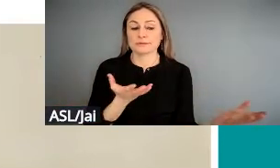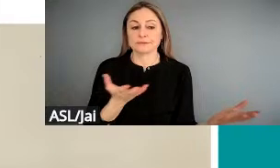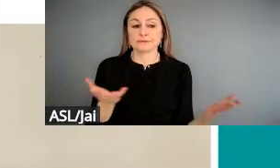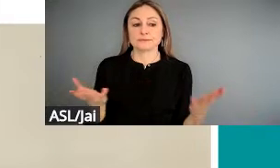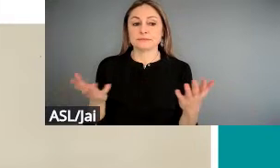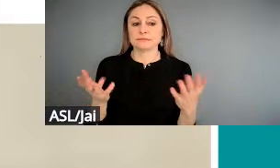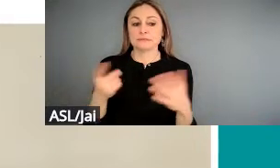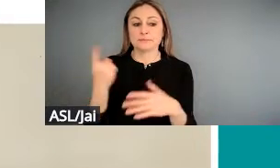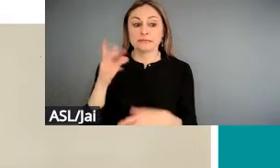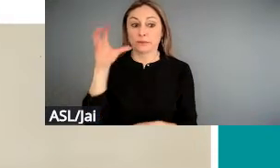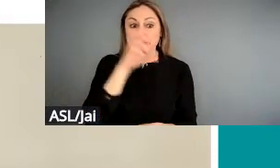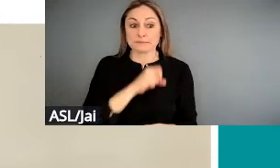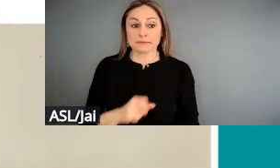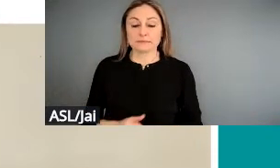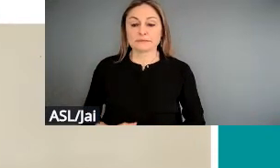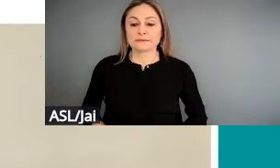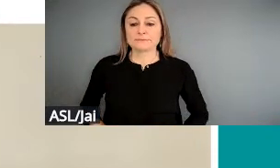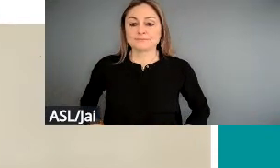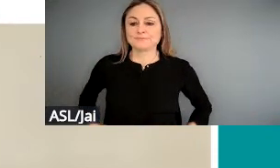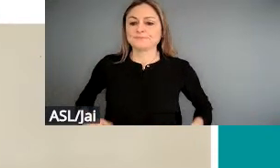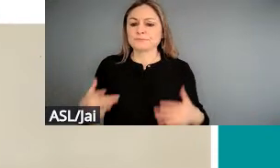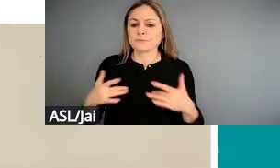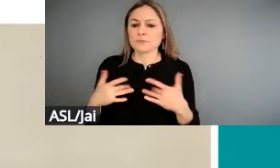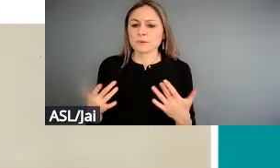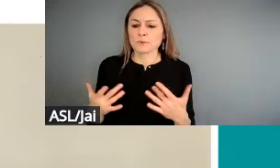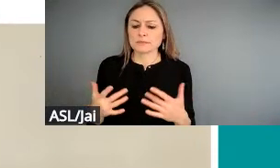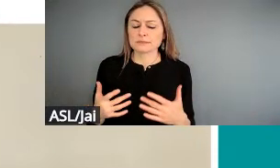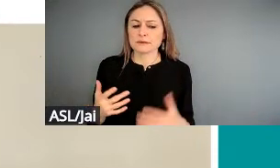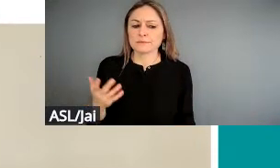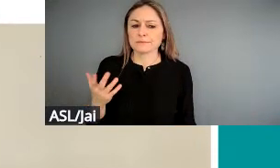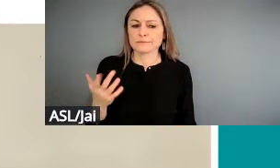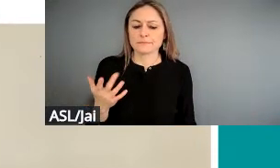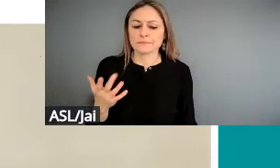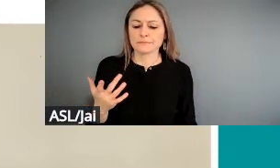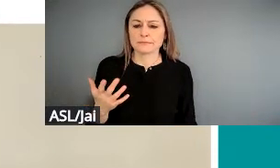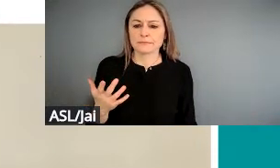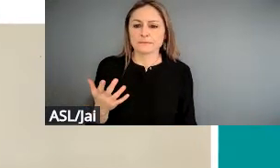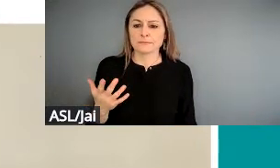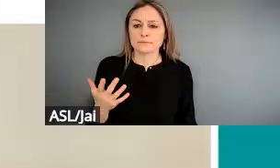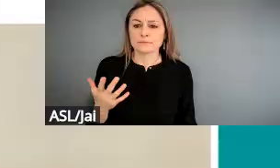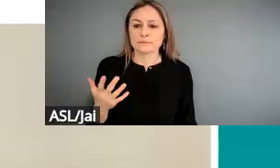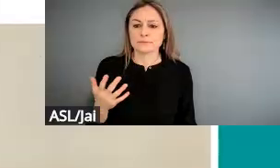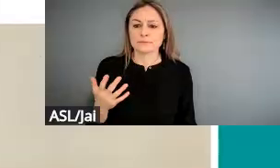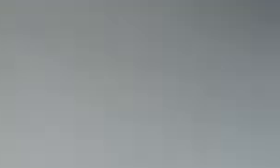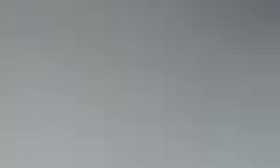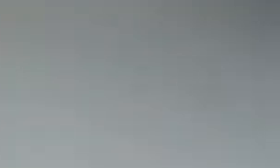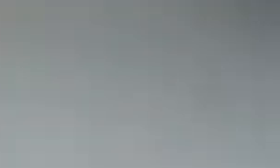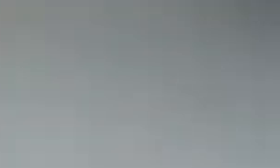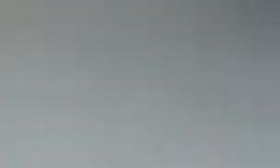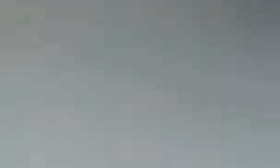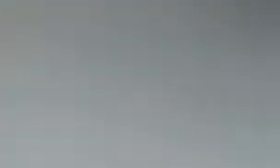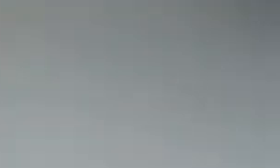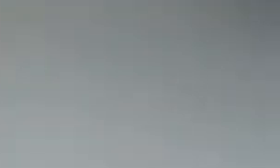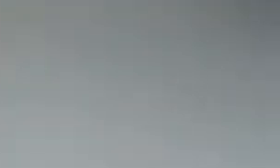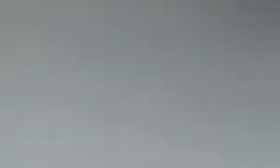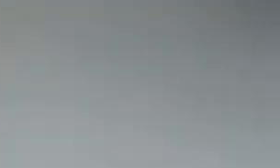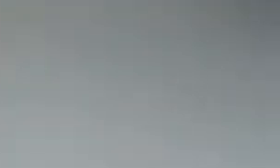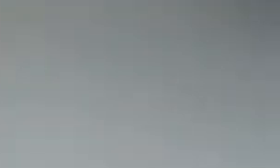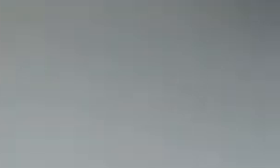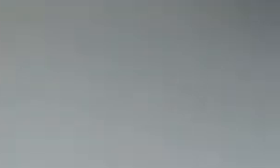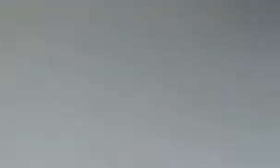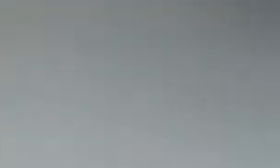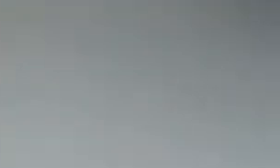missed. Well, what's up with the vote on canvas and light rail, and how are you guys interpreting